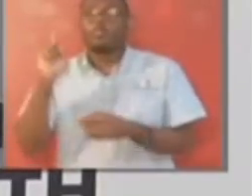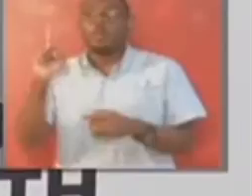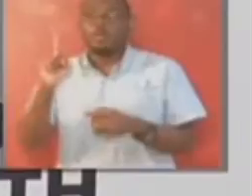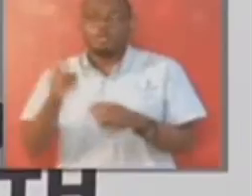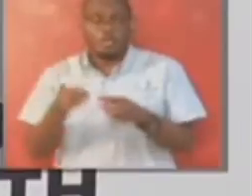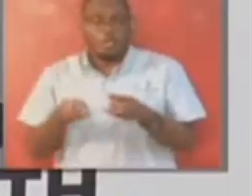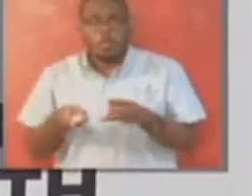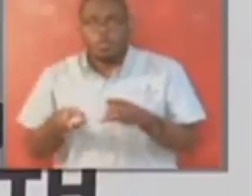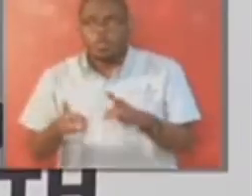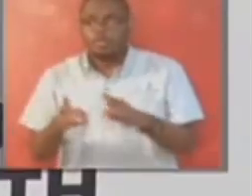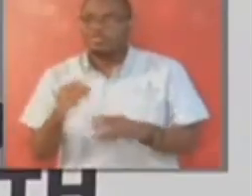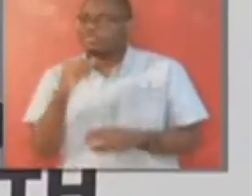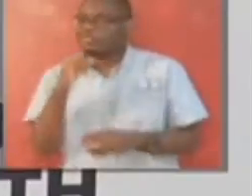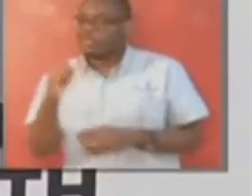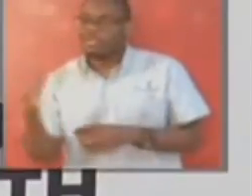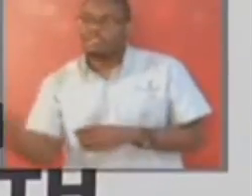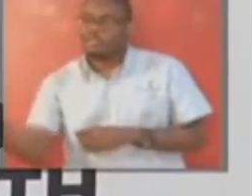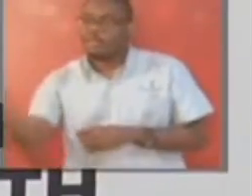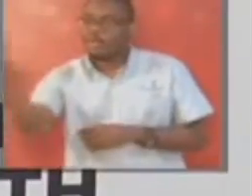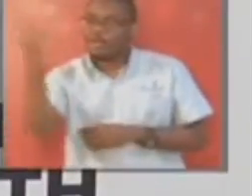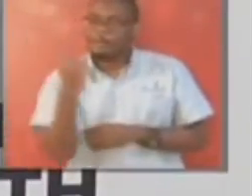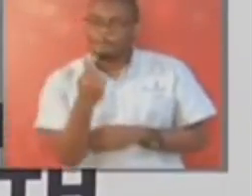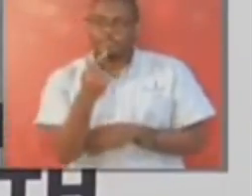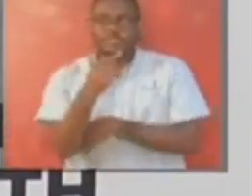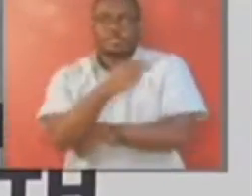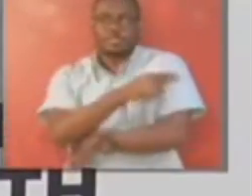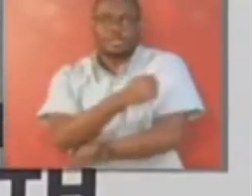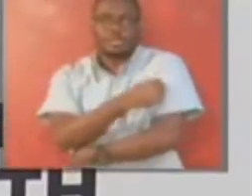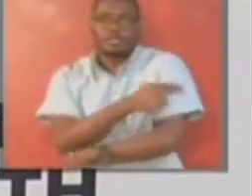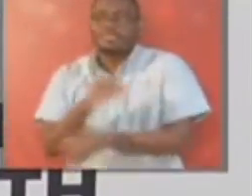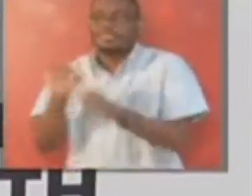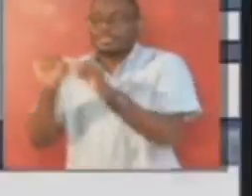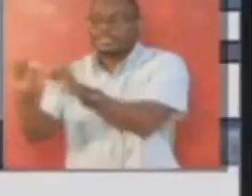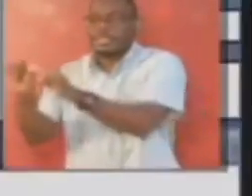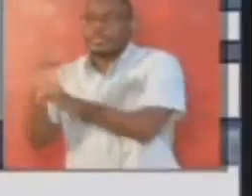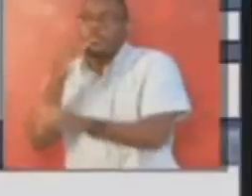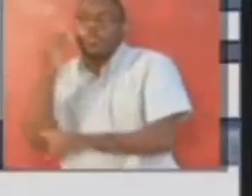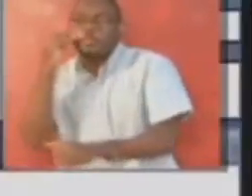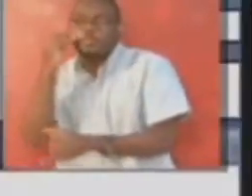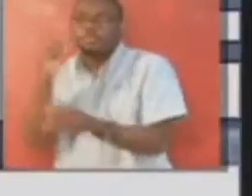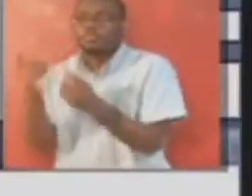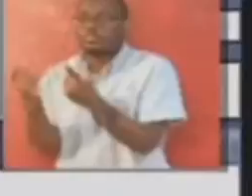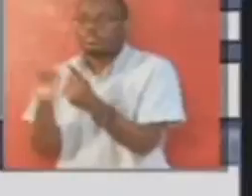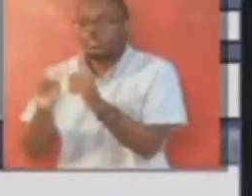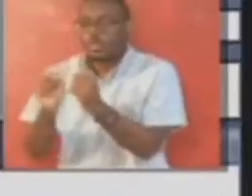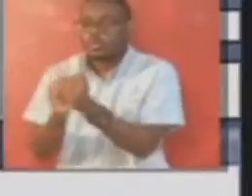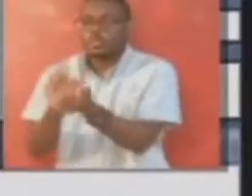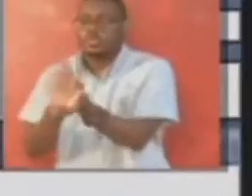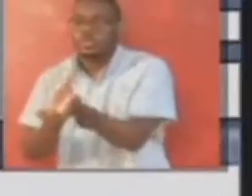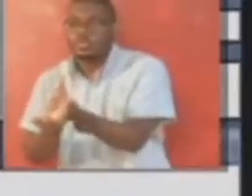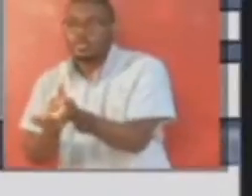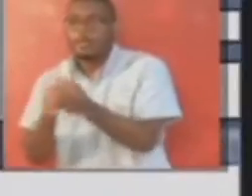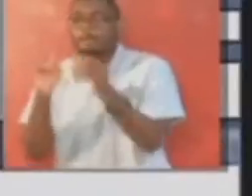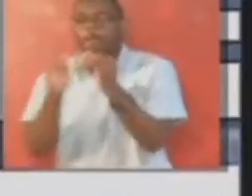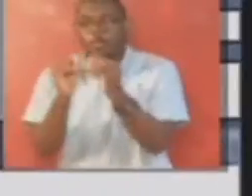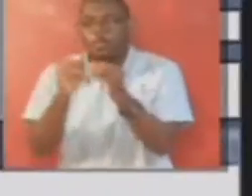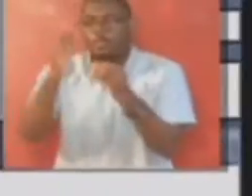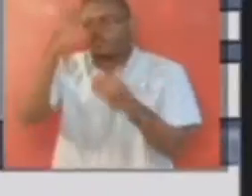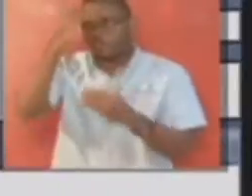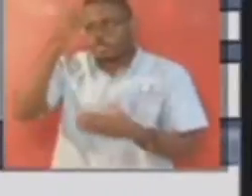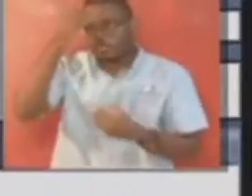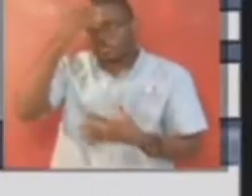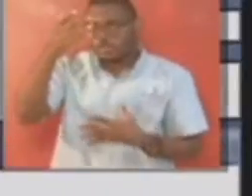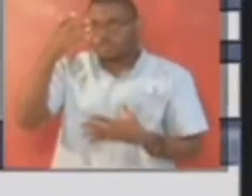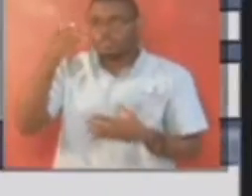or congregate outside the hospitals for any particular clinic. So Dr. Hamid can go into a little more detail. All right, thank you so much